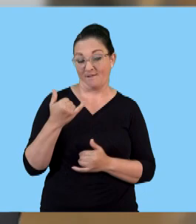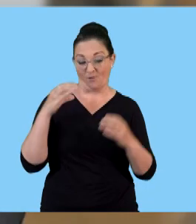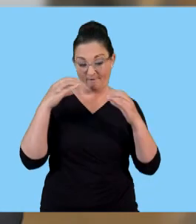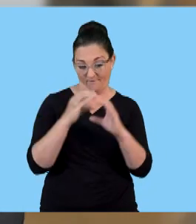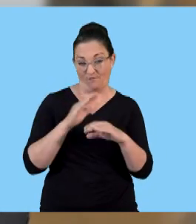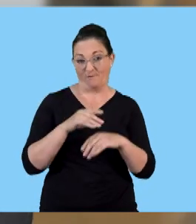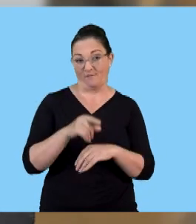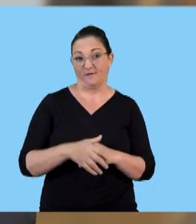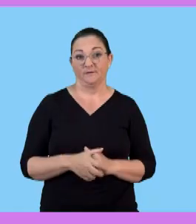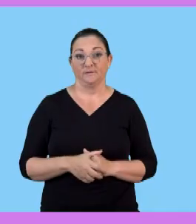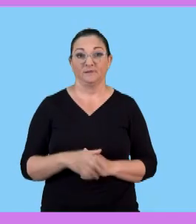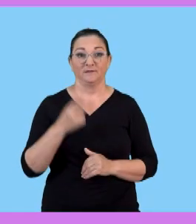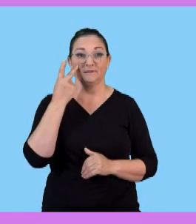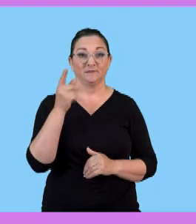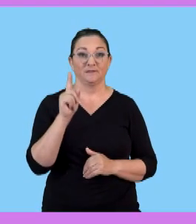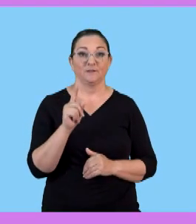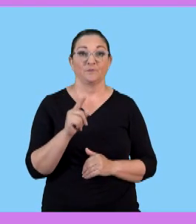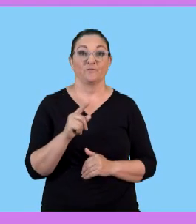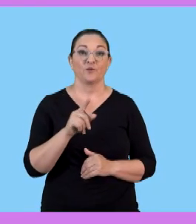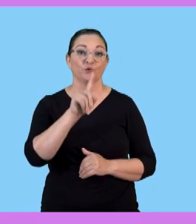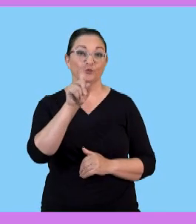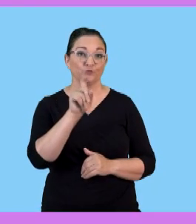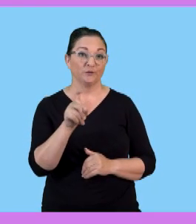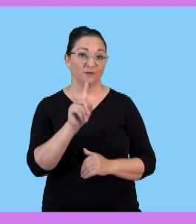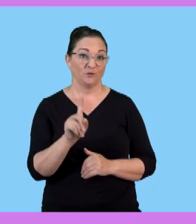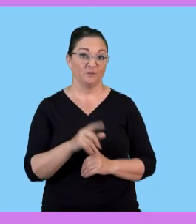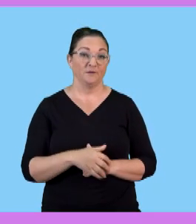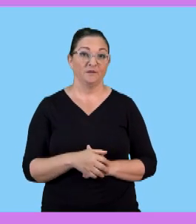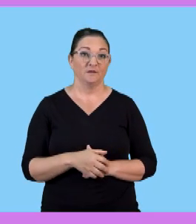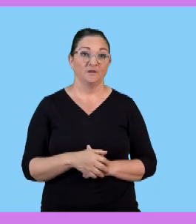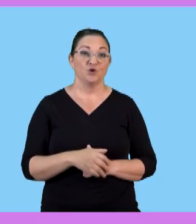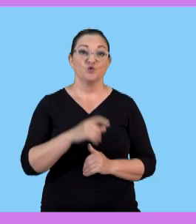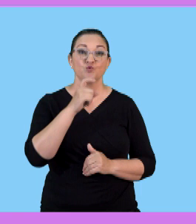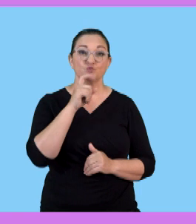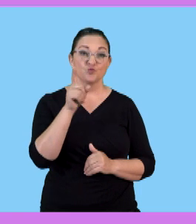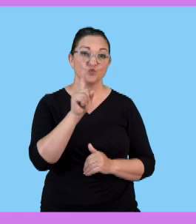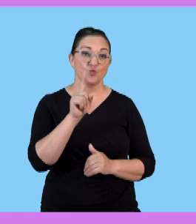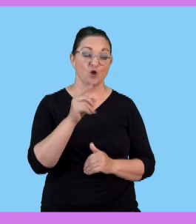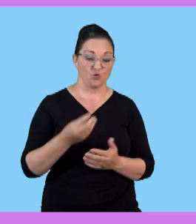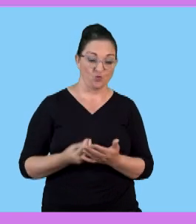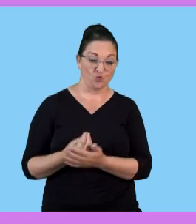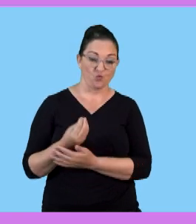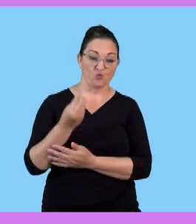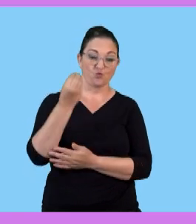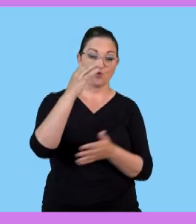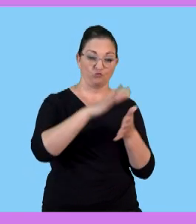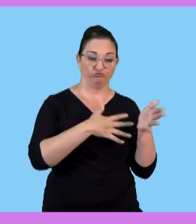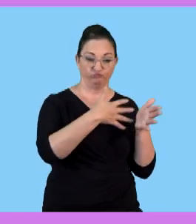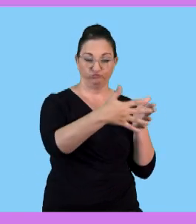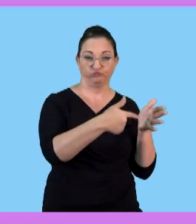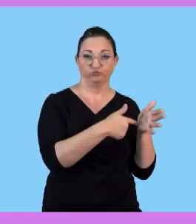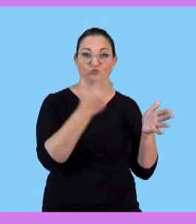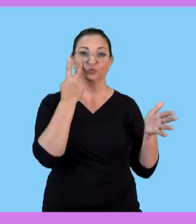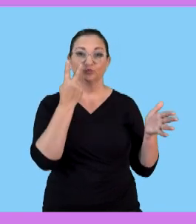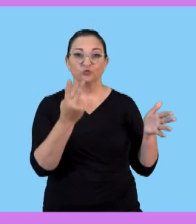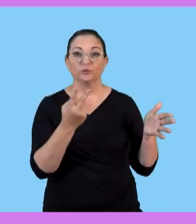index, BMI. Now, let's look at the question presented. So number one here says, use the growth chart to determine in